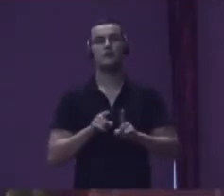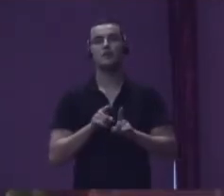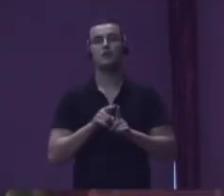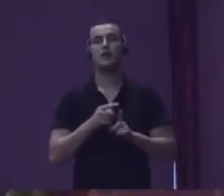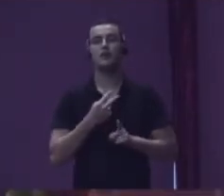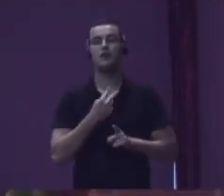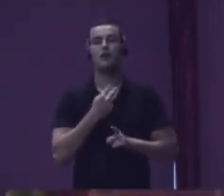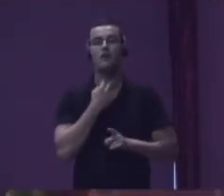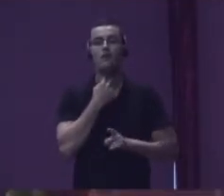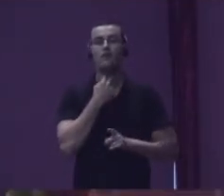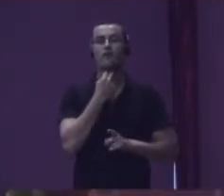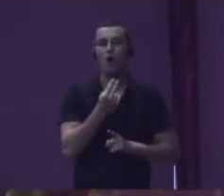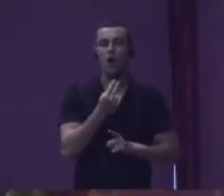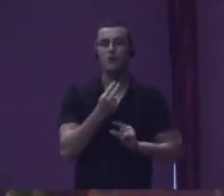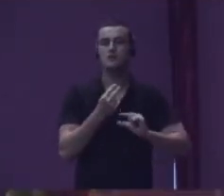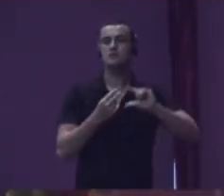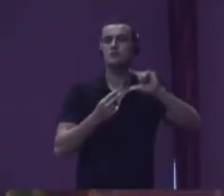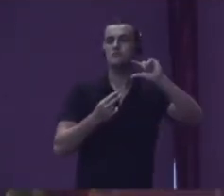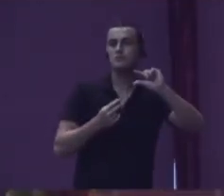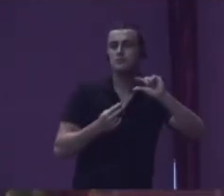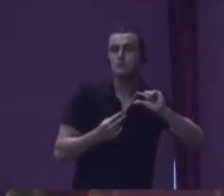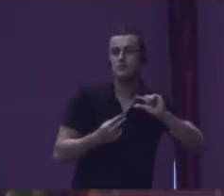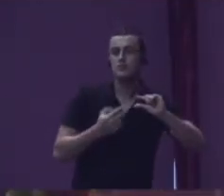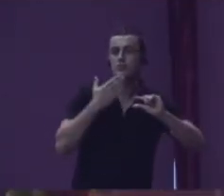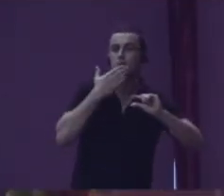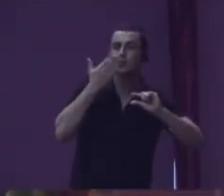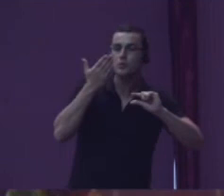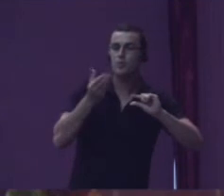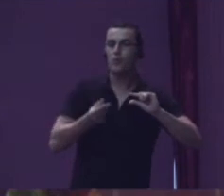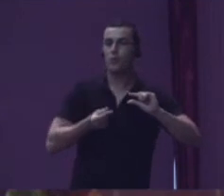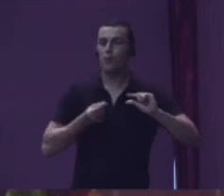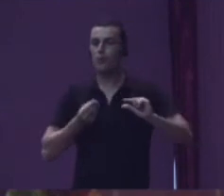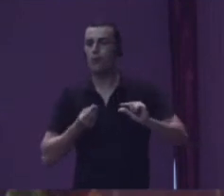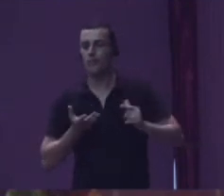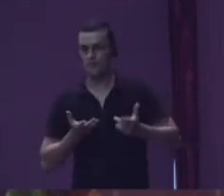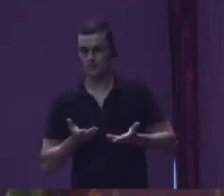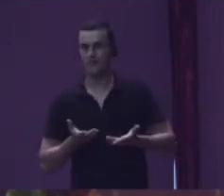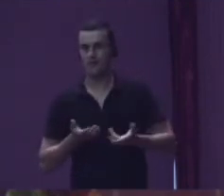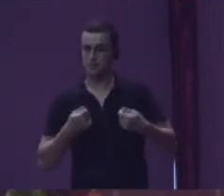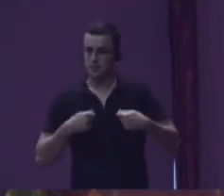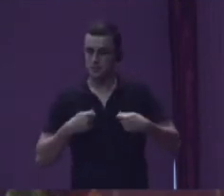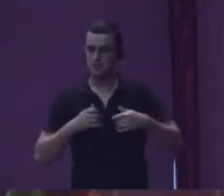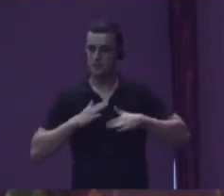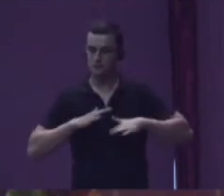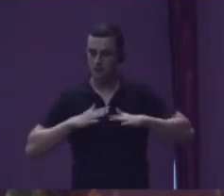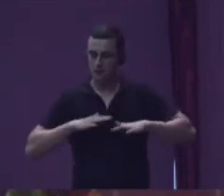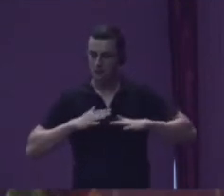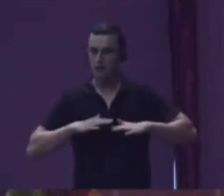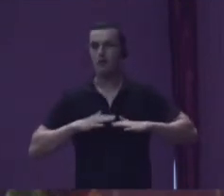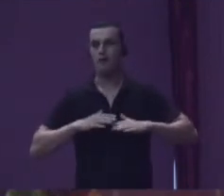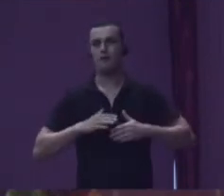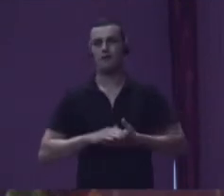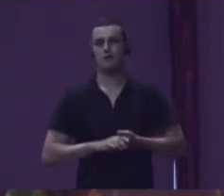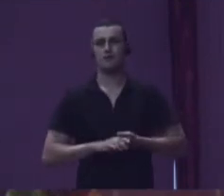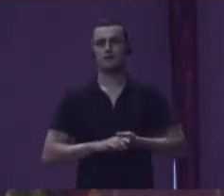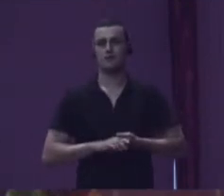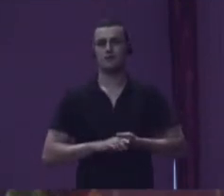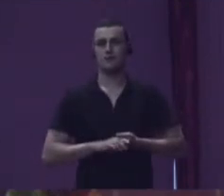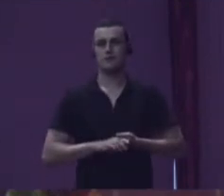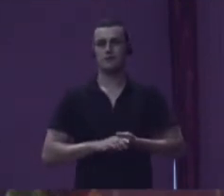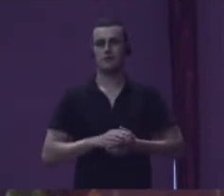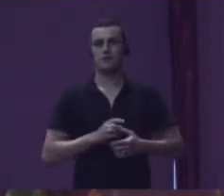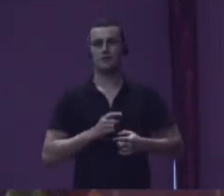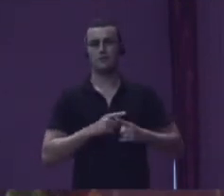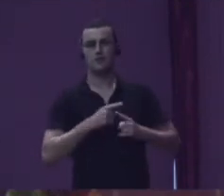will sometimes give you hints of what, whether it's the truth or not.